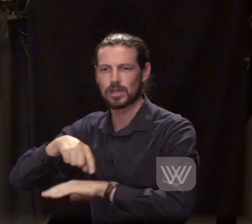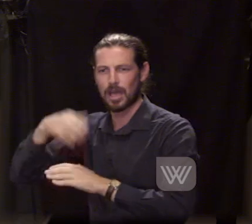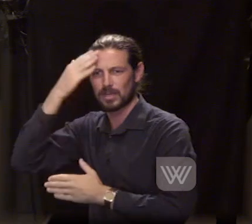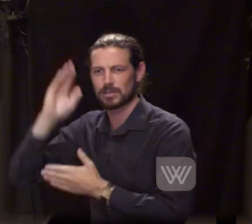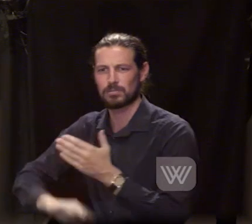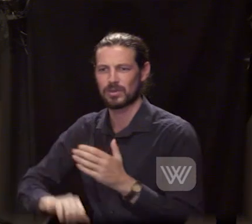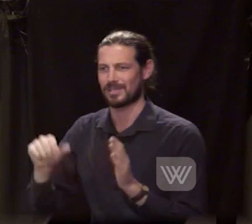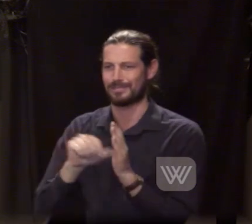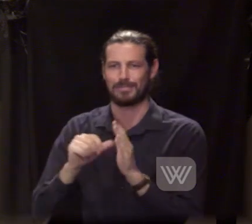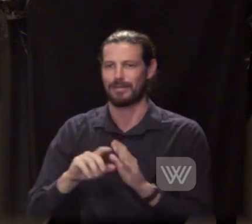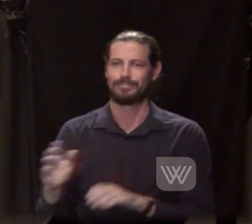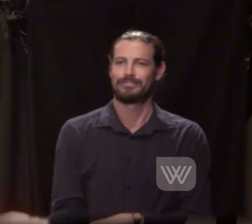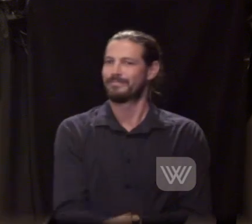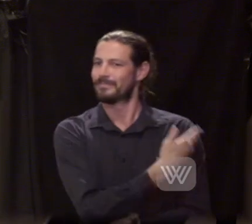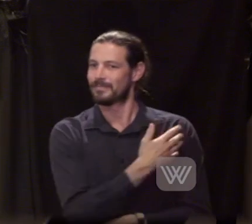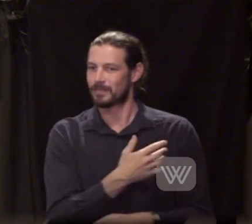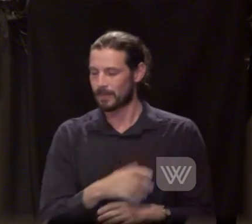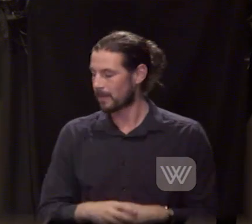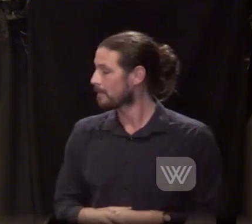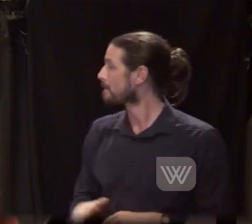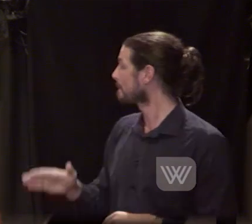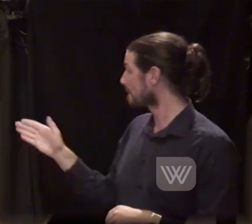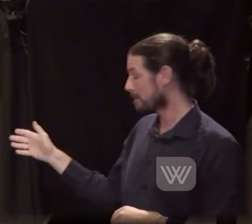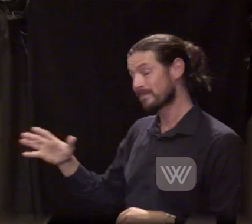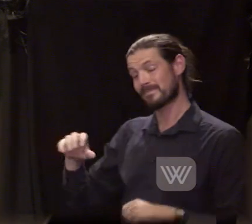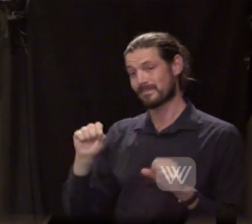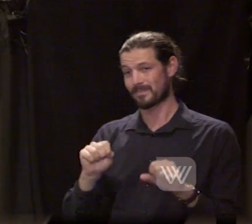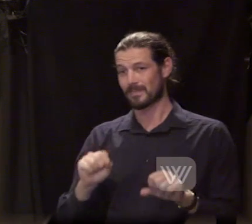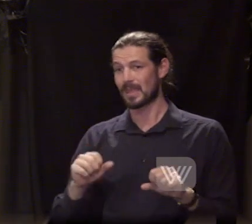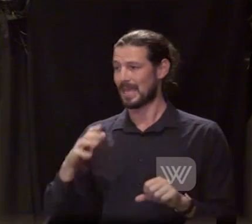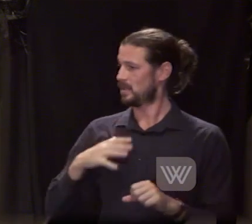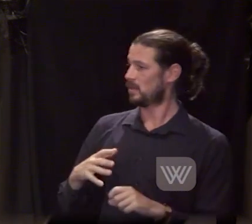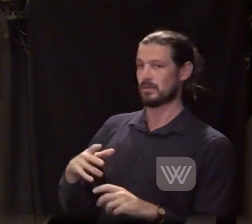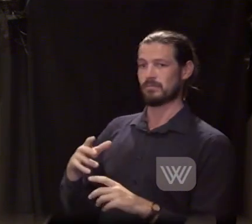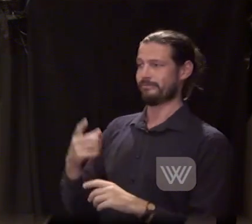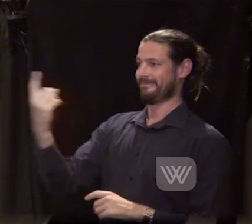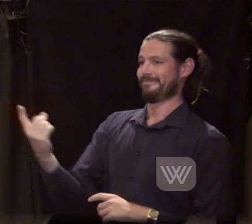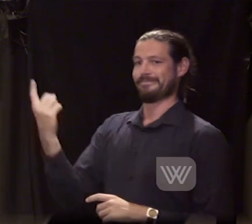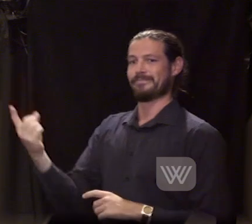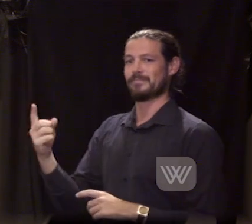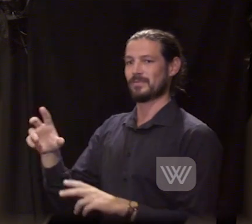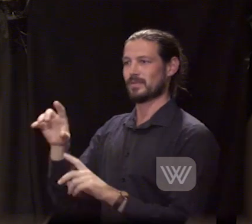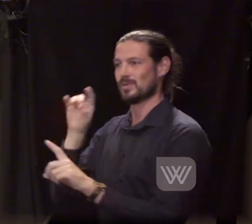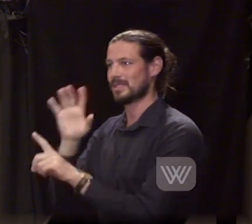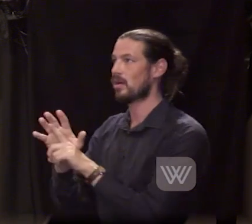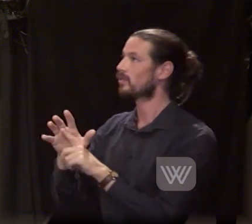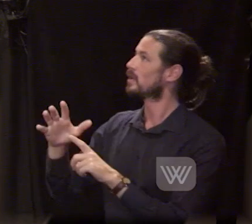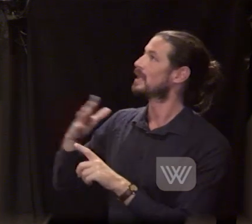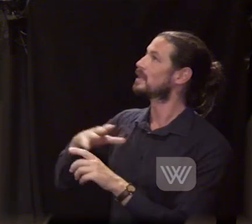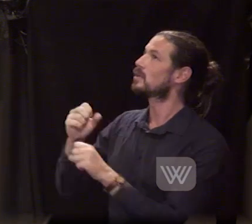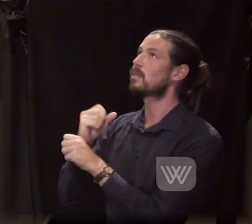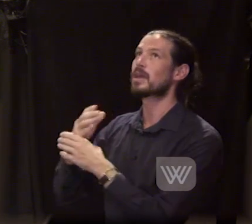really self-sufficient because supporting life up there is going to be creating an atmosphere that you can breathe. It's going to be